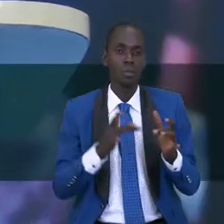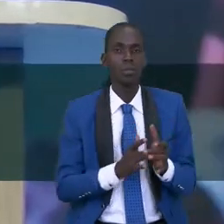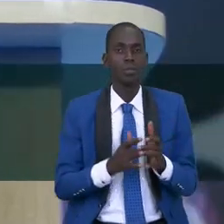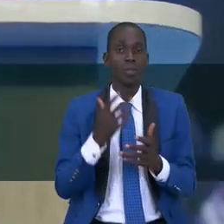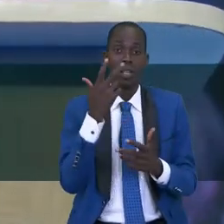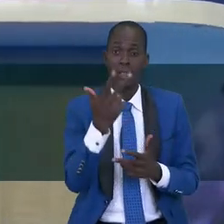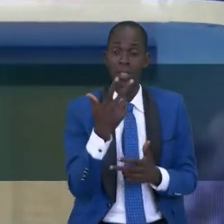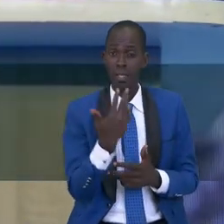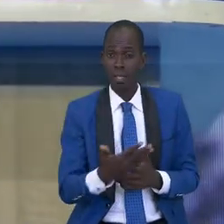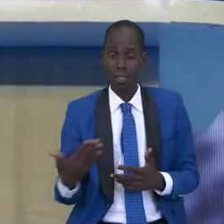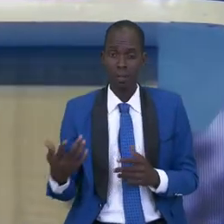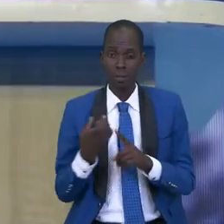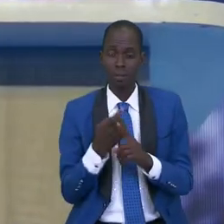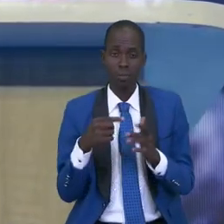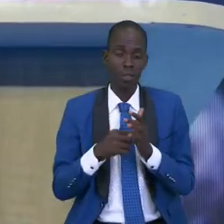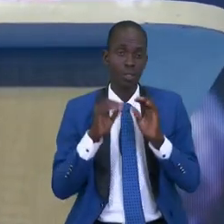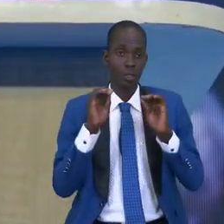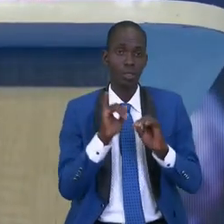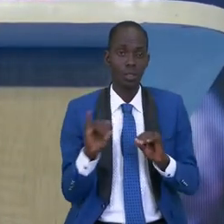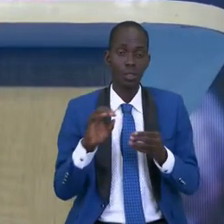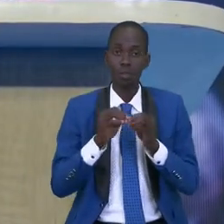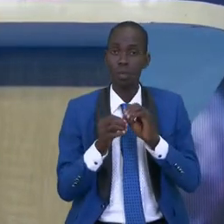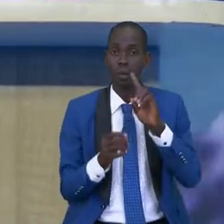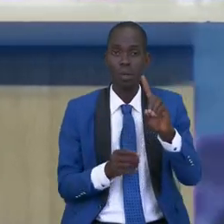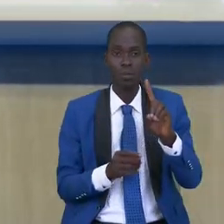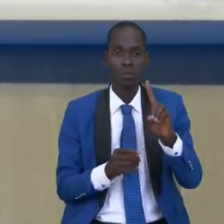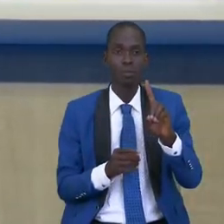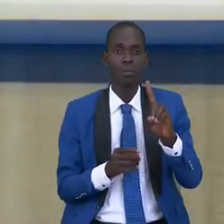Three things we're looking at tonight. Number one,